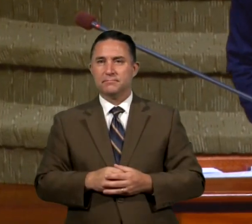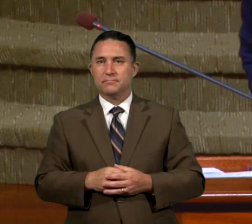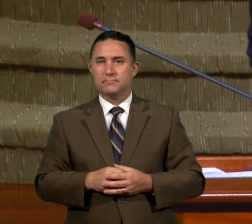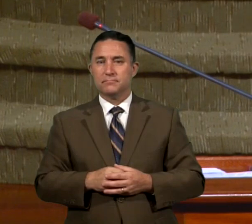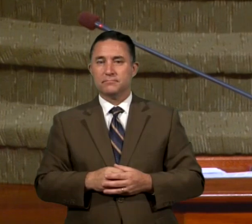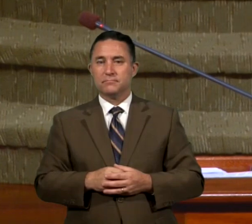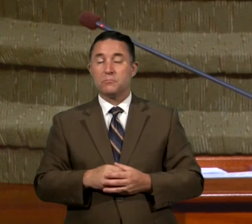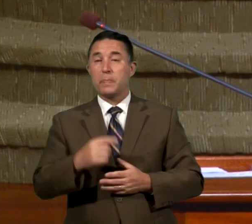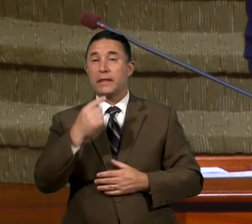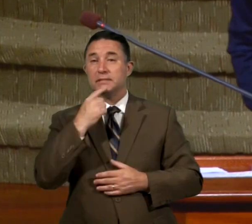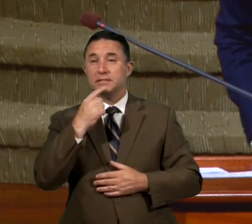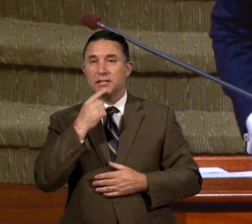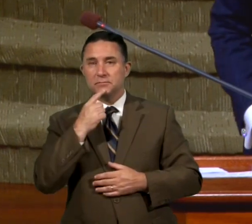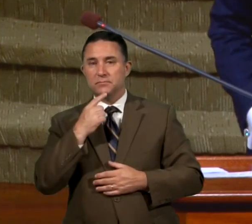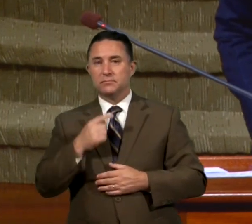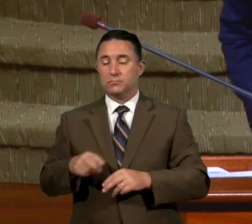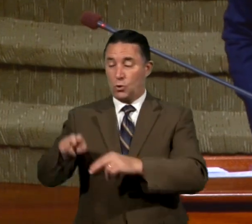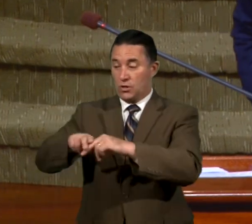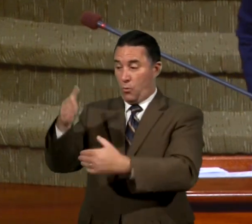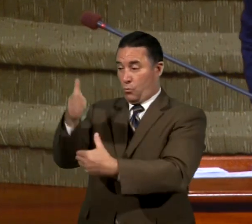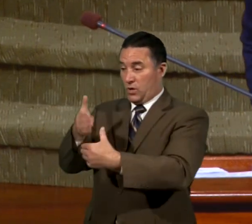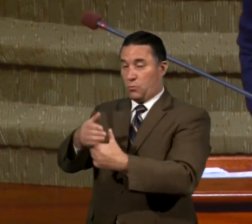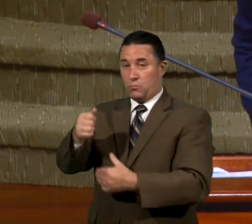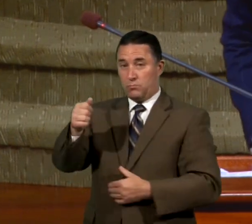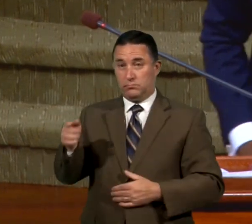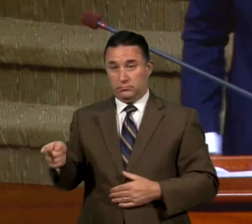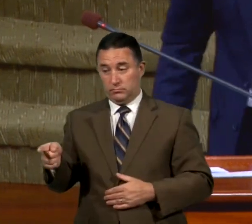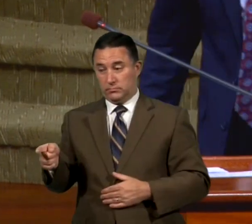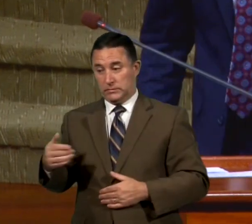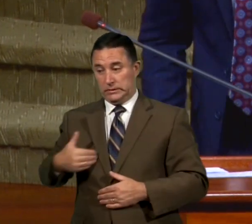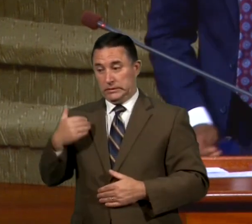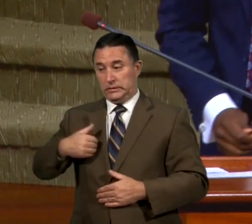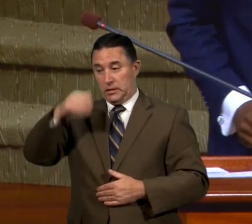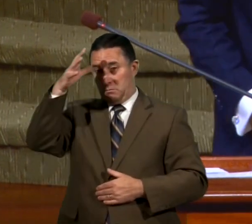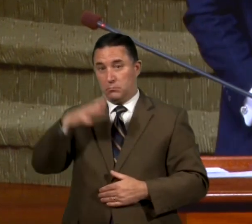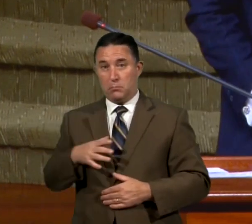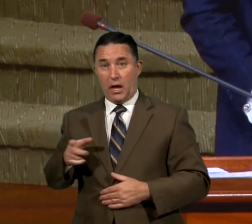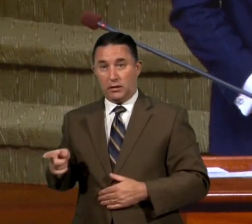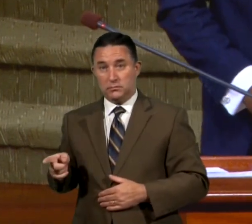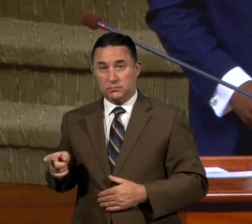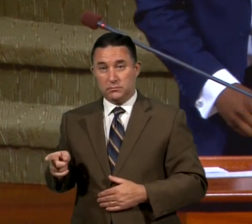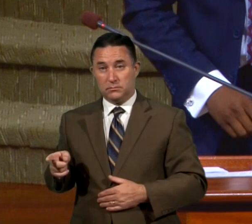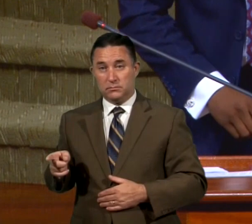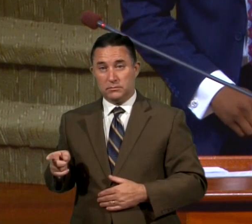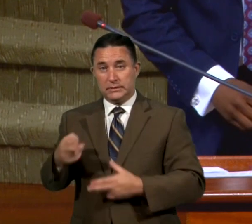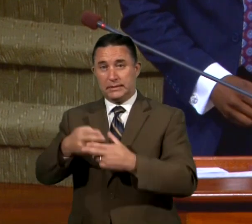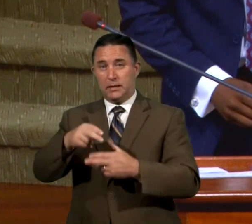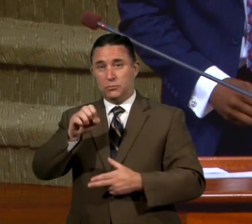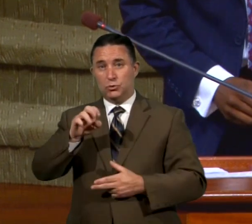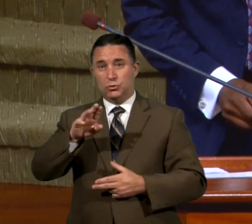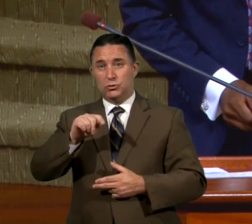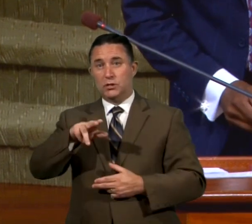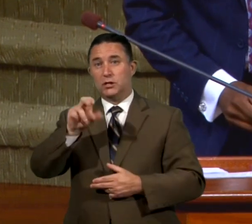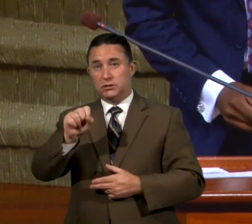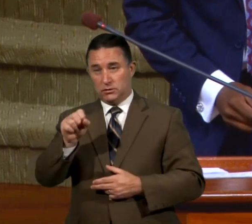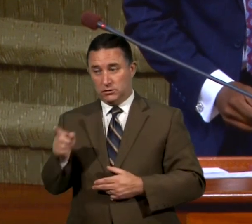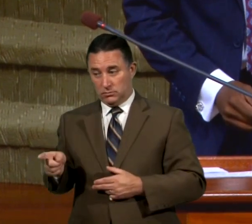9. The Bible says, and there sat in a window a certain young man named Eutychus.